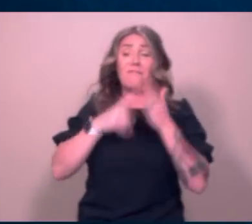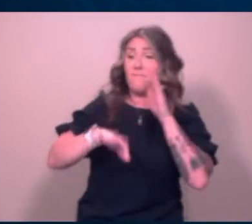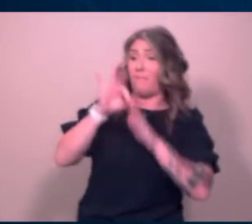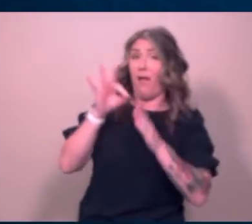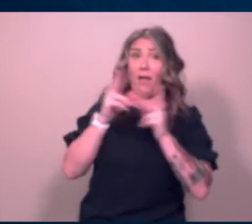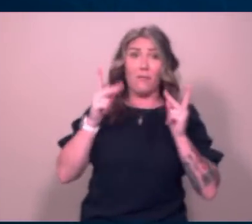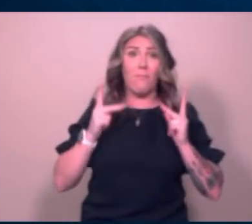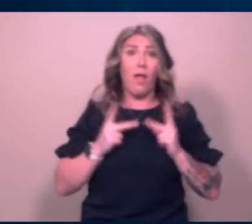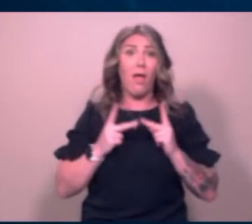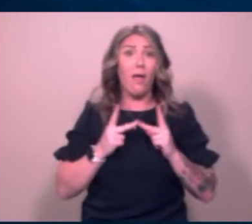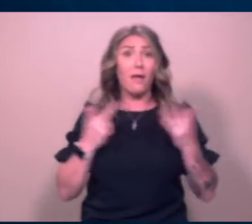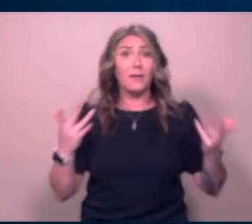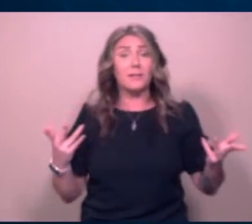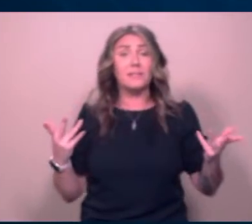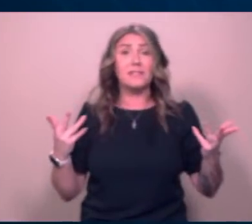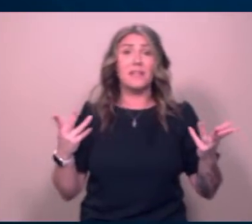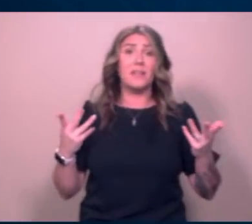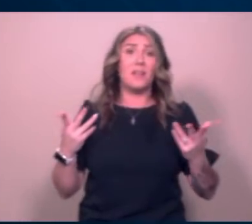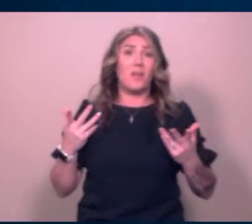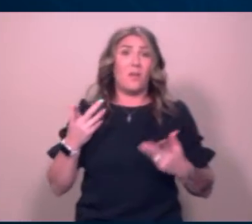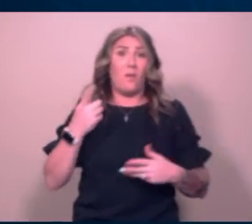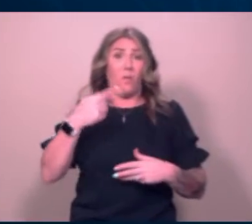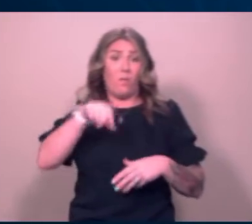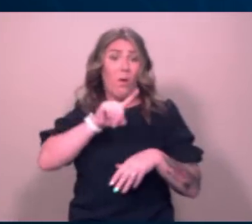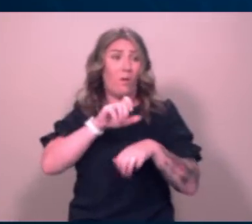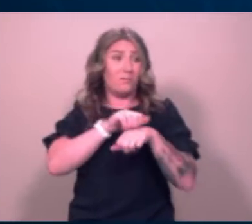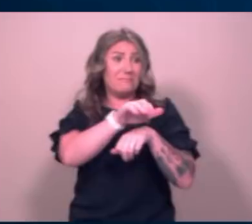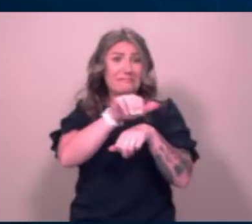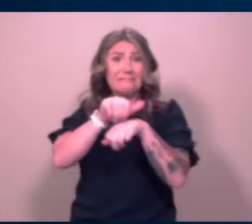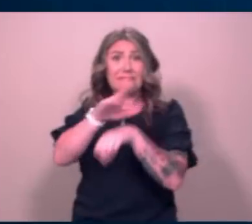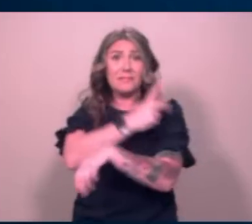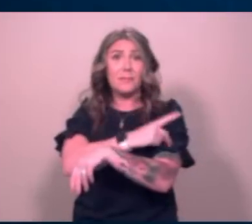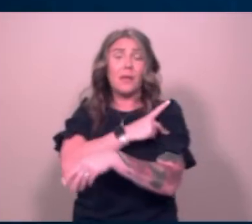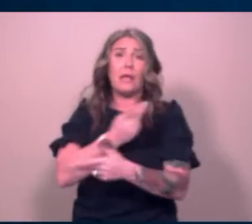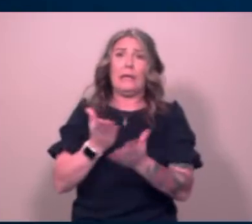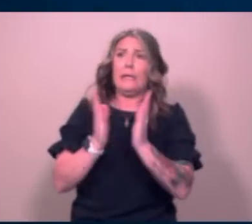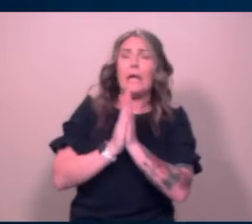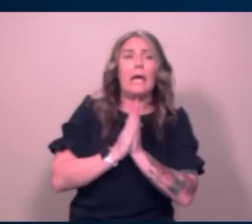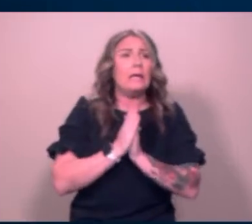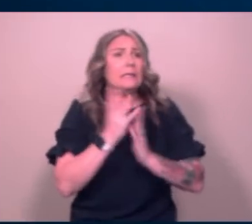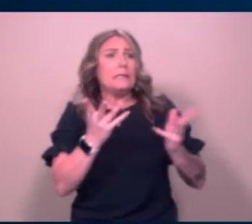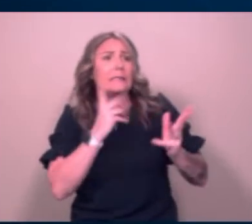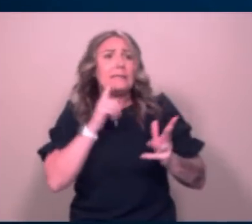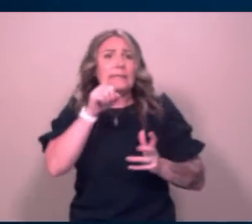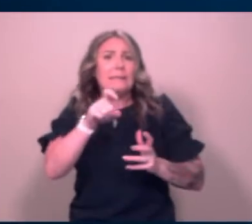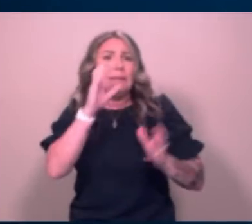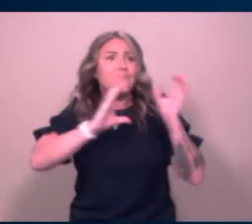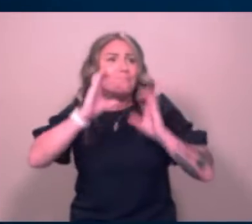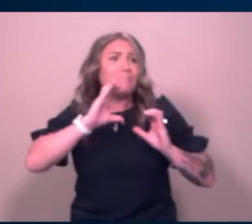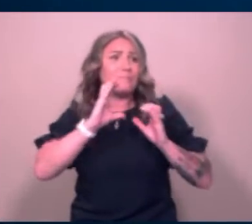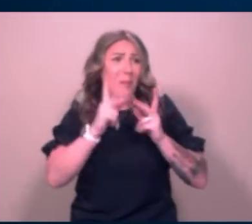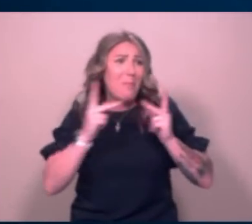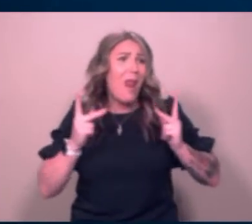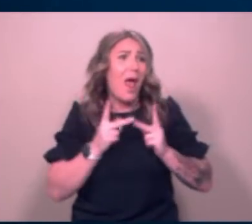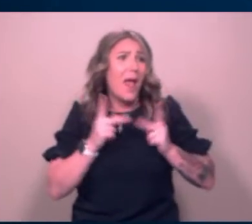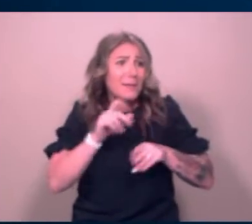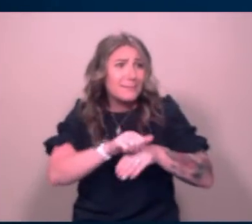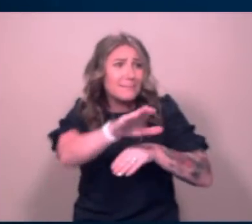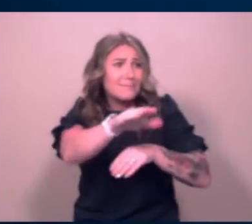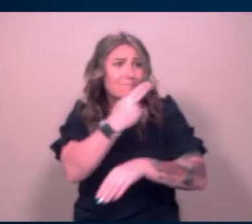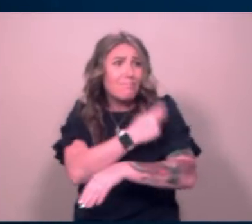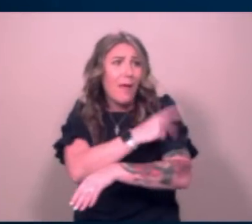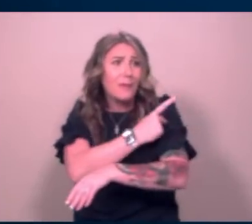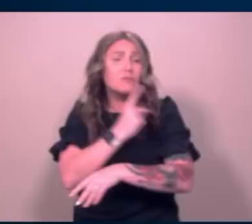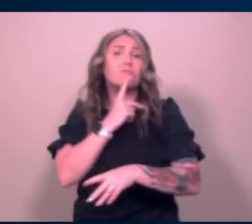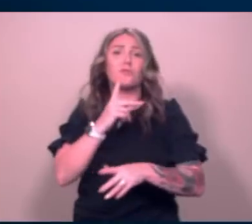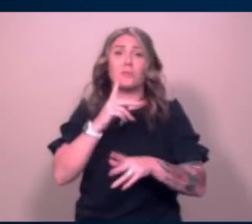destination, so that facilities that are sending these patients are asking us to find a destination for those patients. This is because